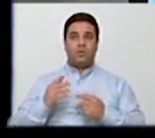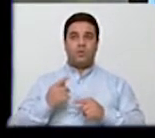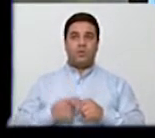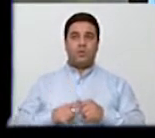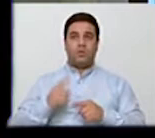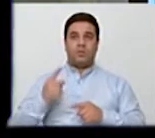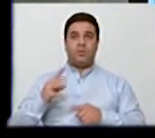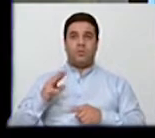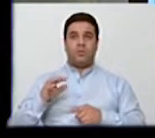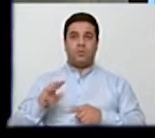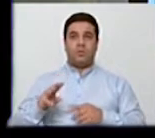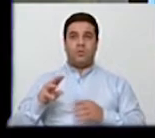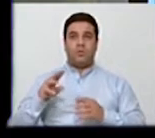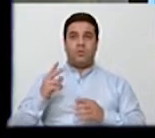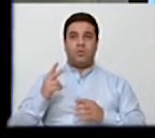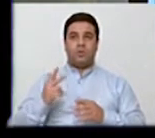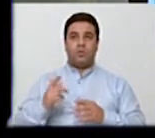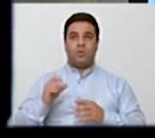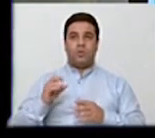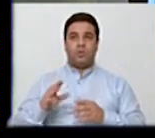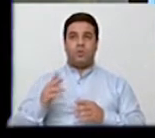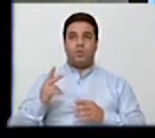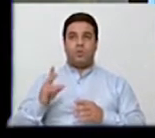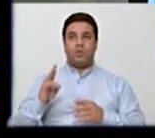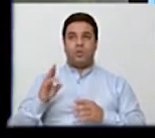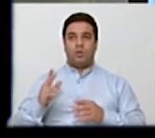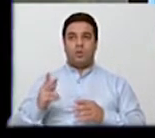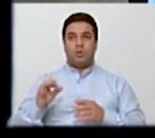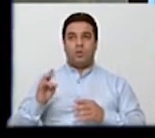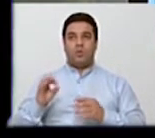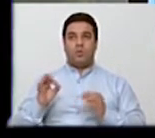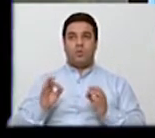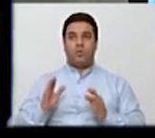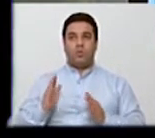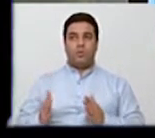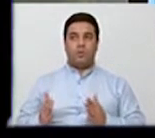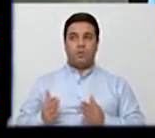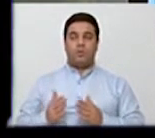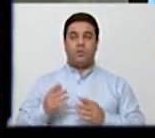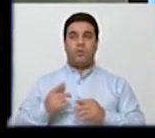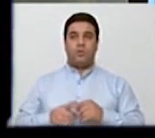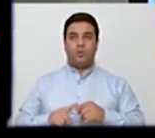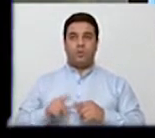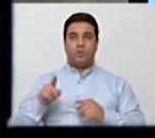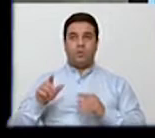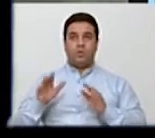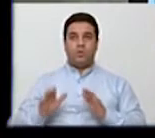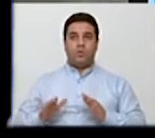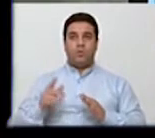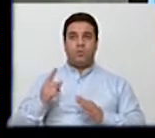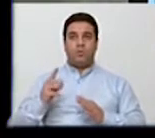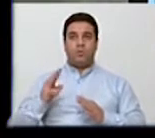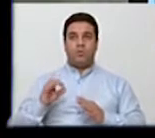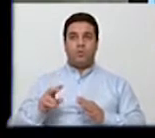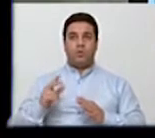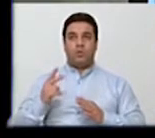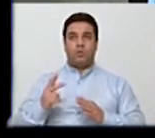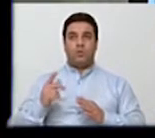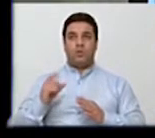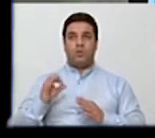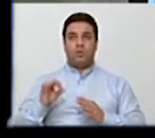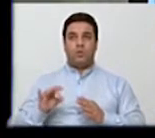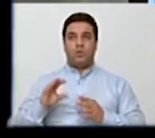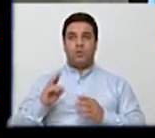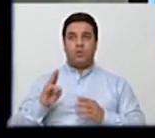1 mol temir uch xloridga 3 mol nitrat kislota to'g'ri keladi. Bu yerda, demak, 1 mol temir uch xloridga 3